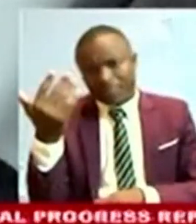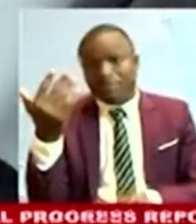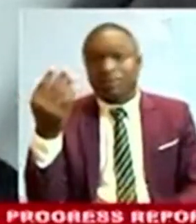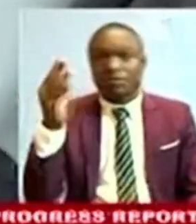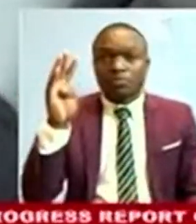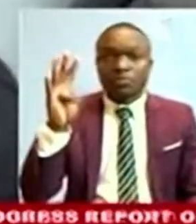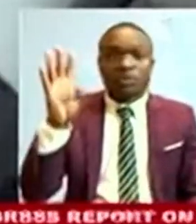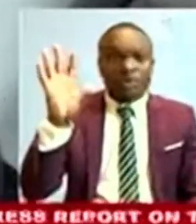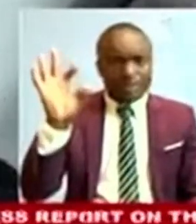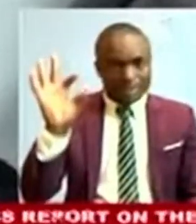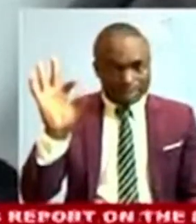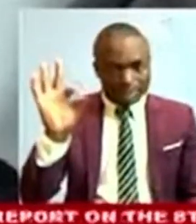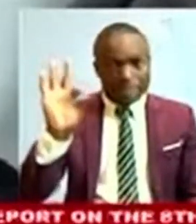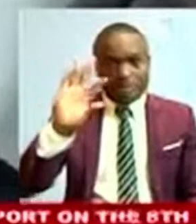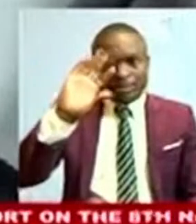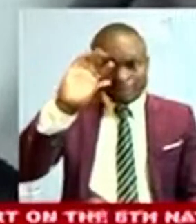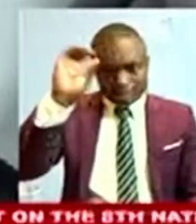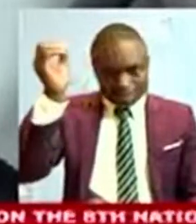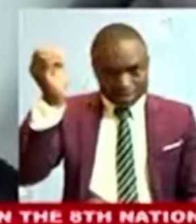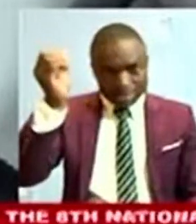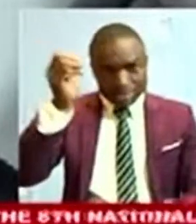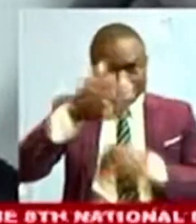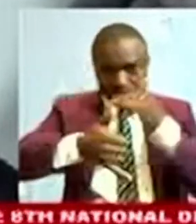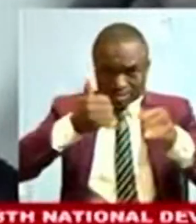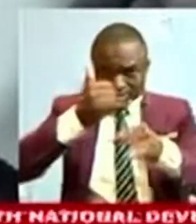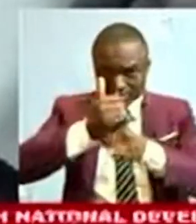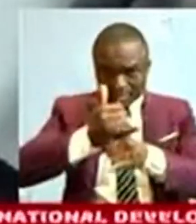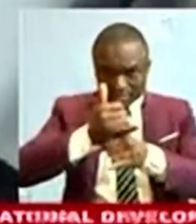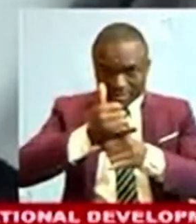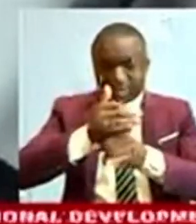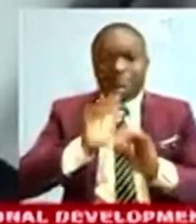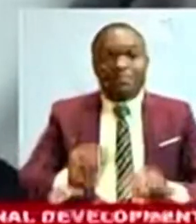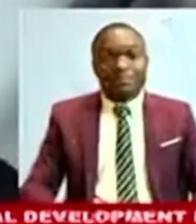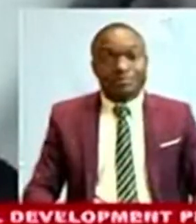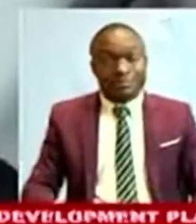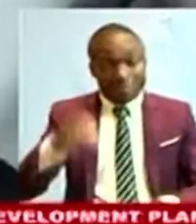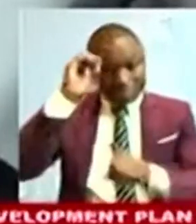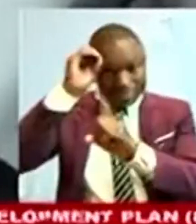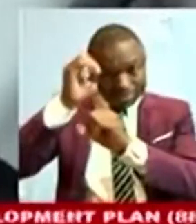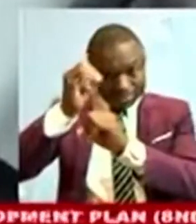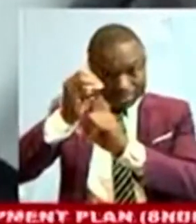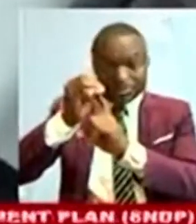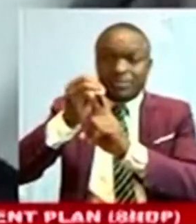is the reproductive age group. The target was 20%,